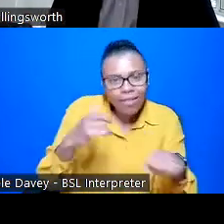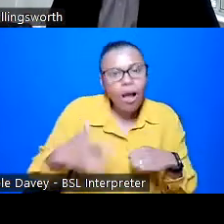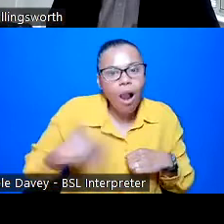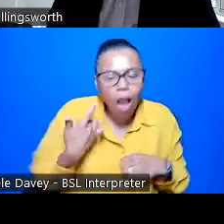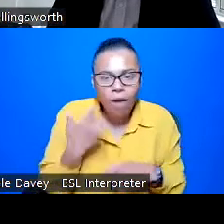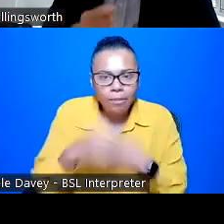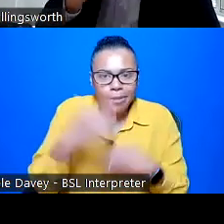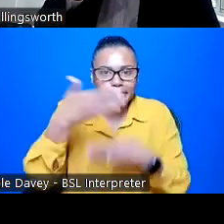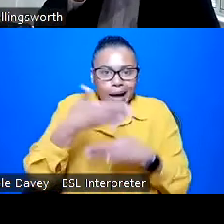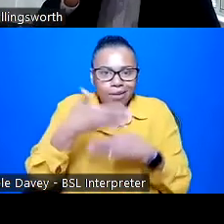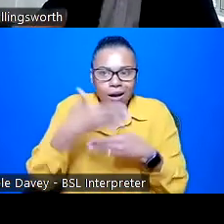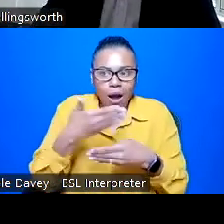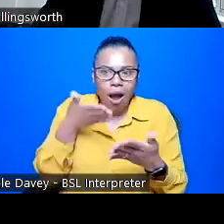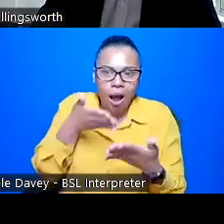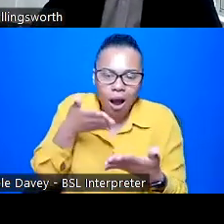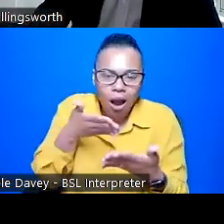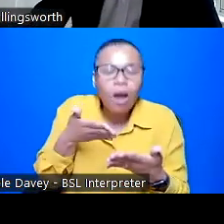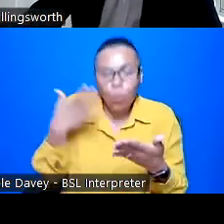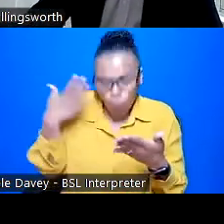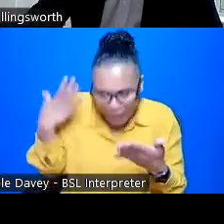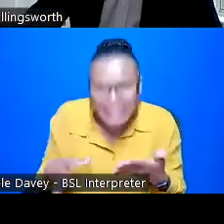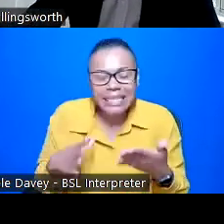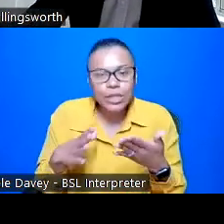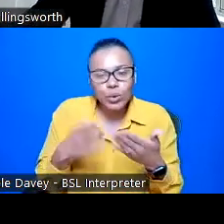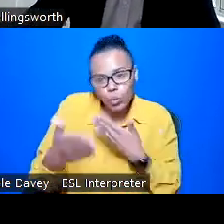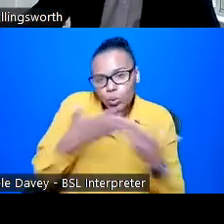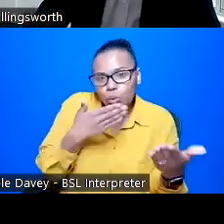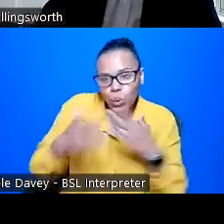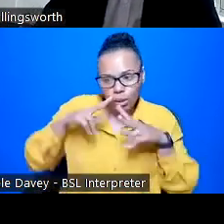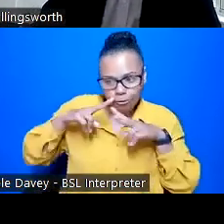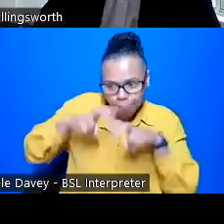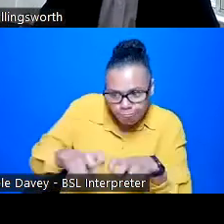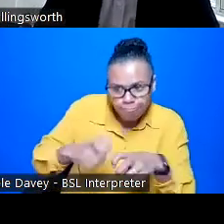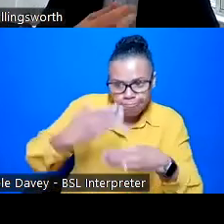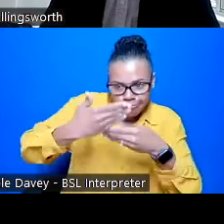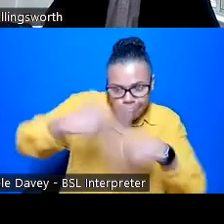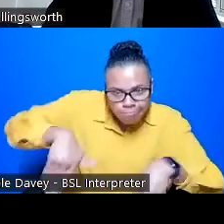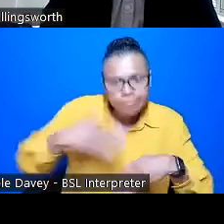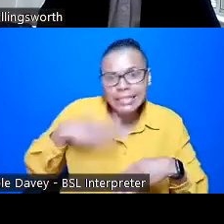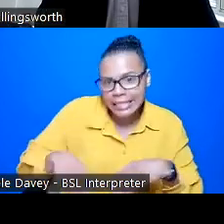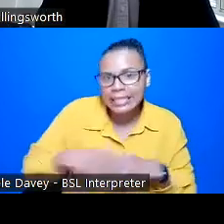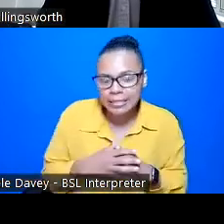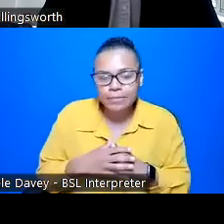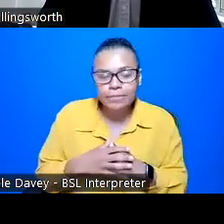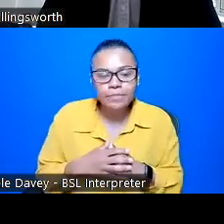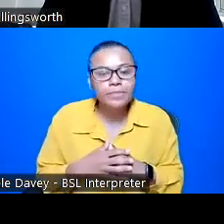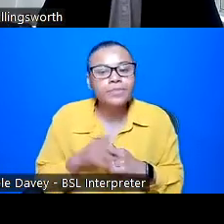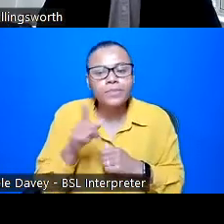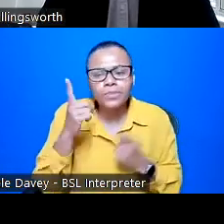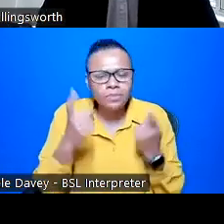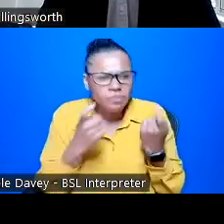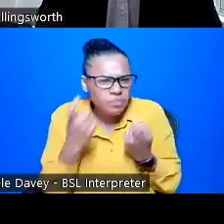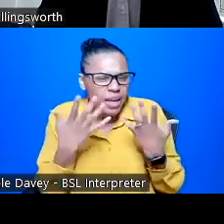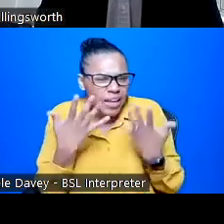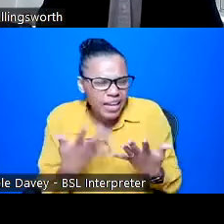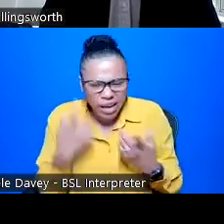absolutely need to be addressed. There's a couple of other programs that I would like to highlight just in terms of how we are seeking to work. You